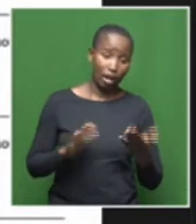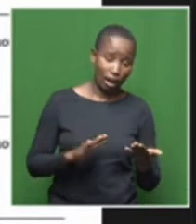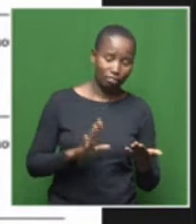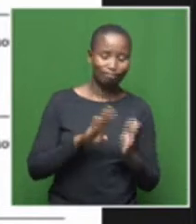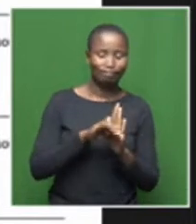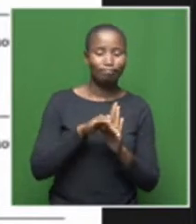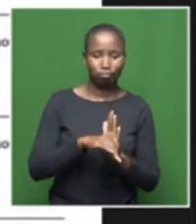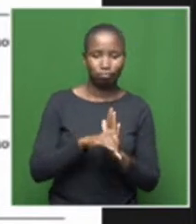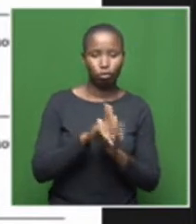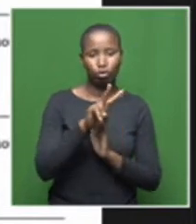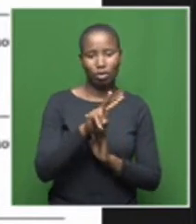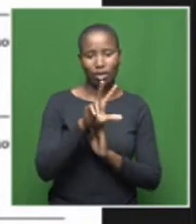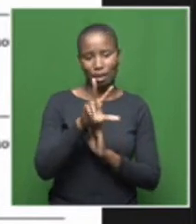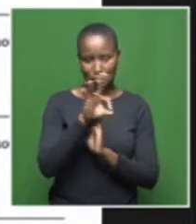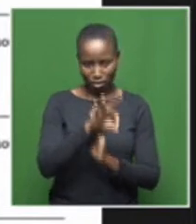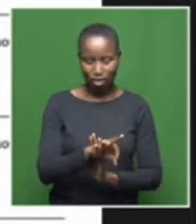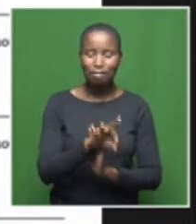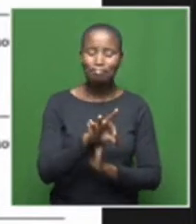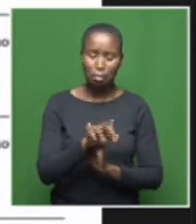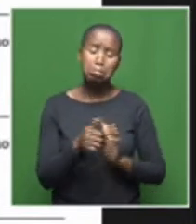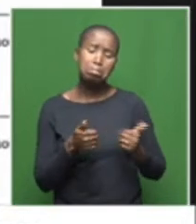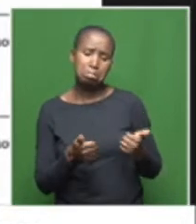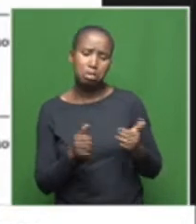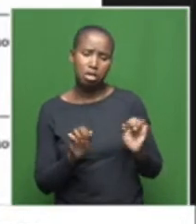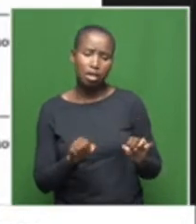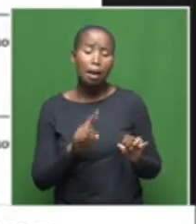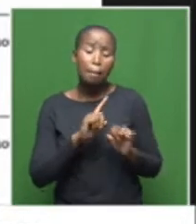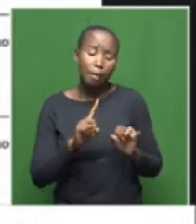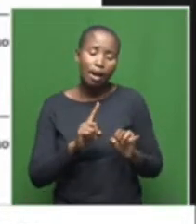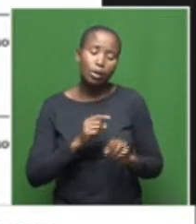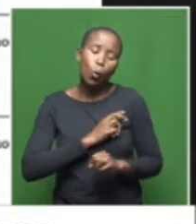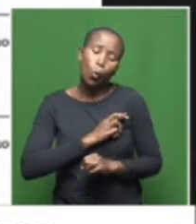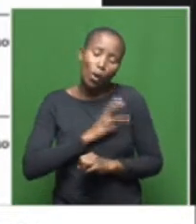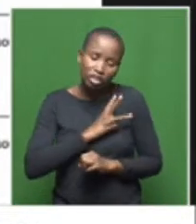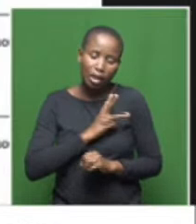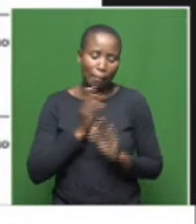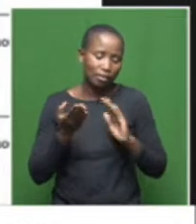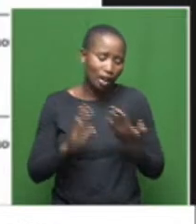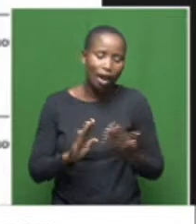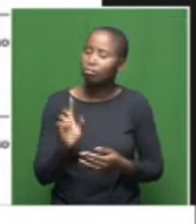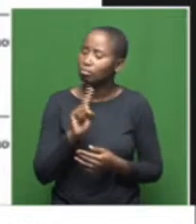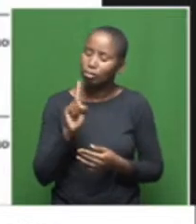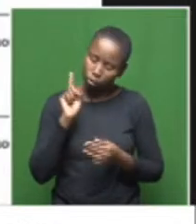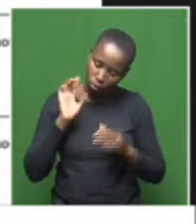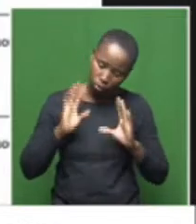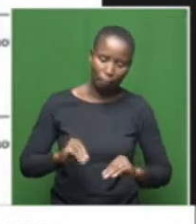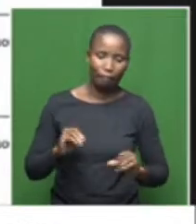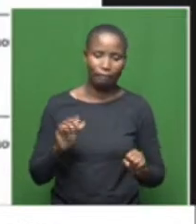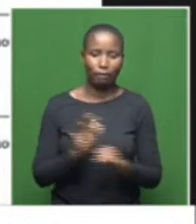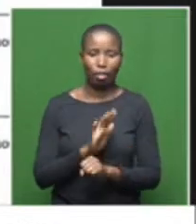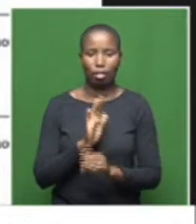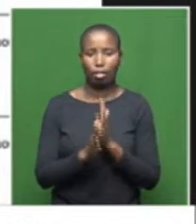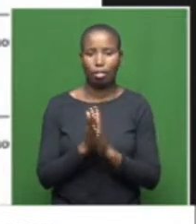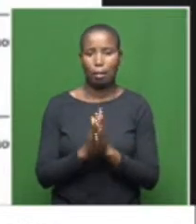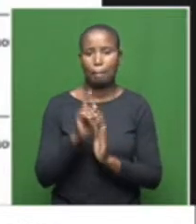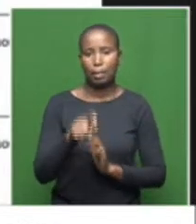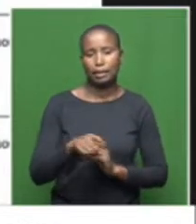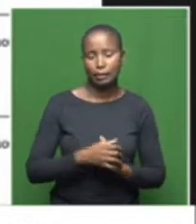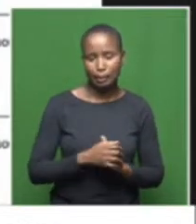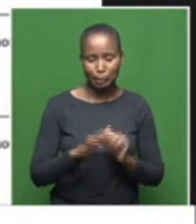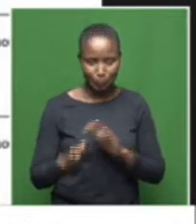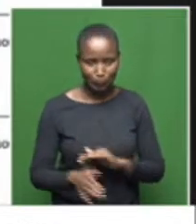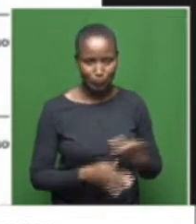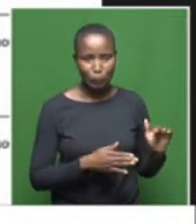is good, although we would have wished that nobody should still be dying from the COVID. The